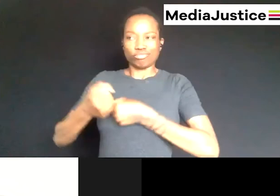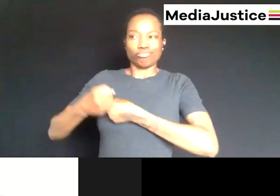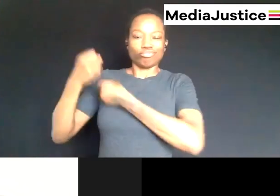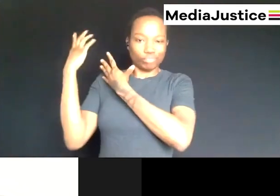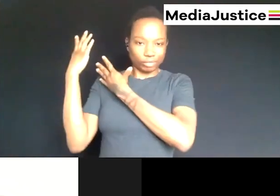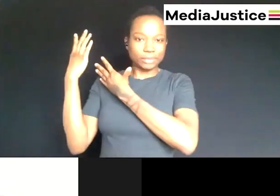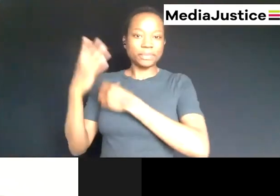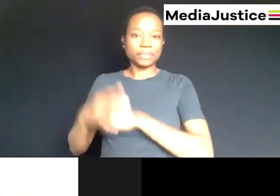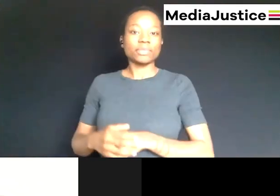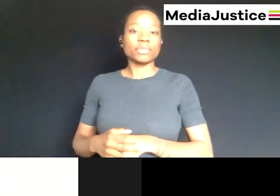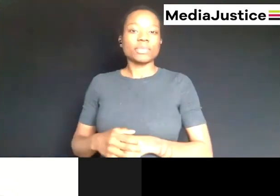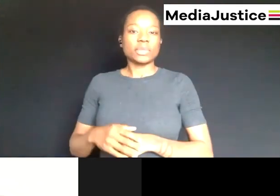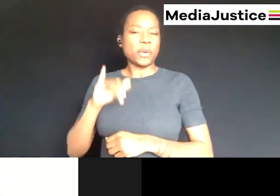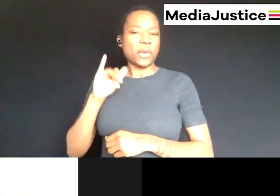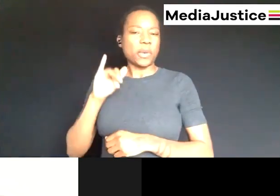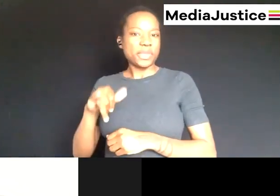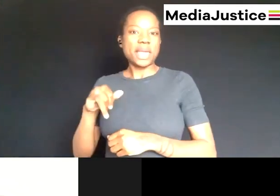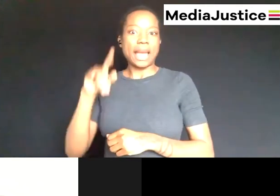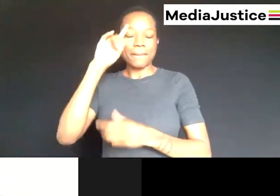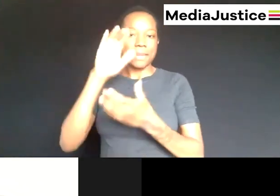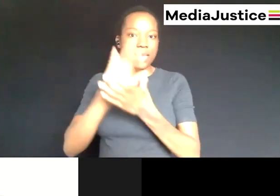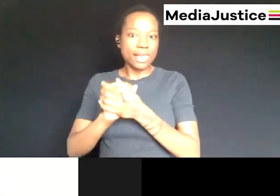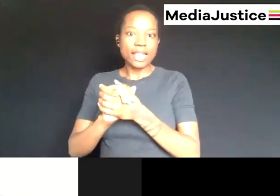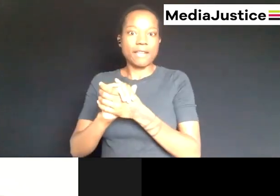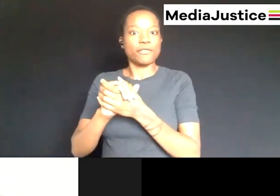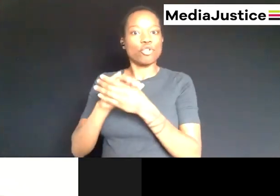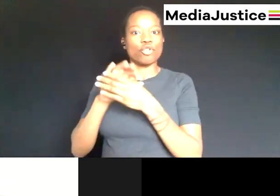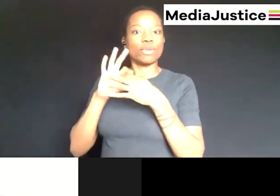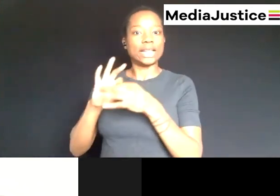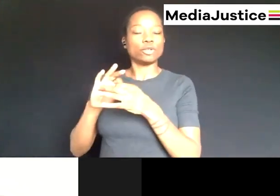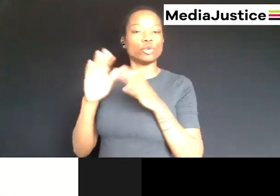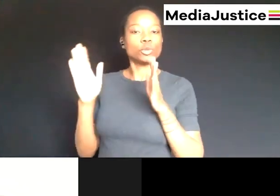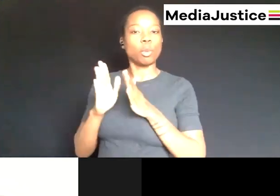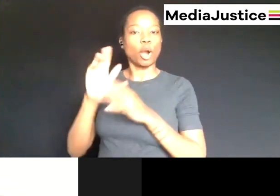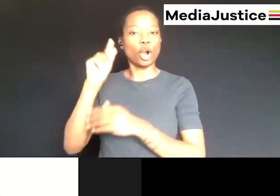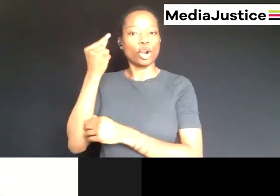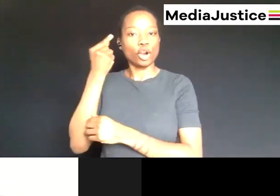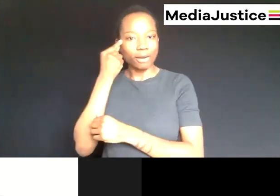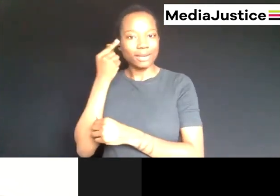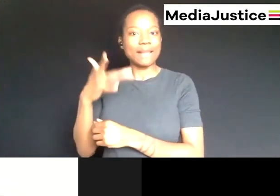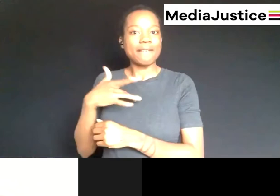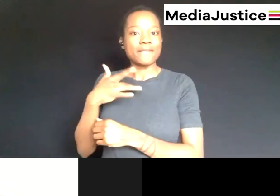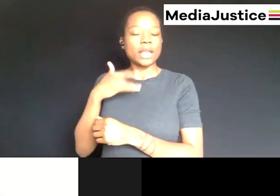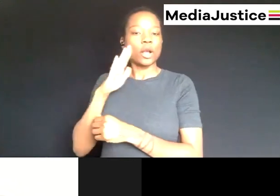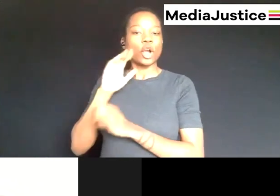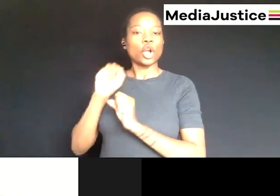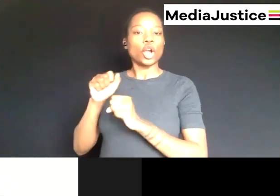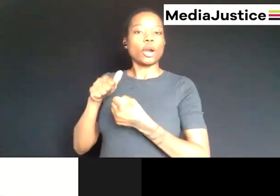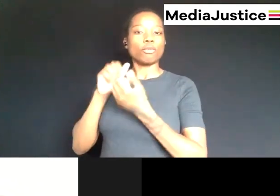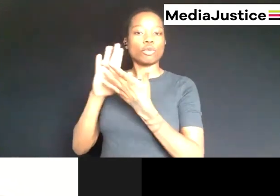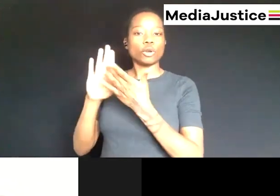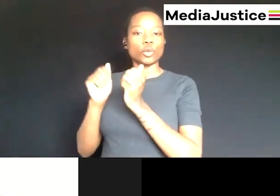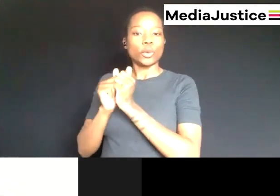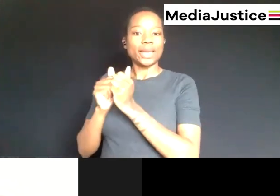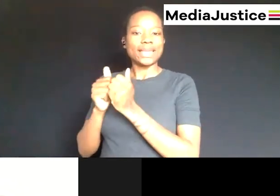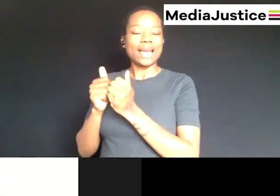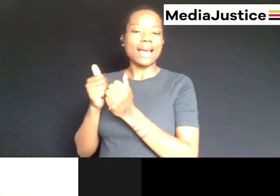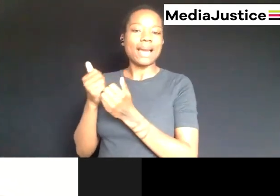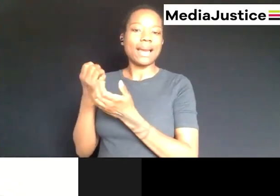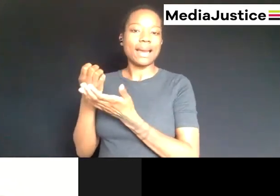paired this belief in small government with an approach to economic policy that they called, you know, in the 1980s, it was